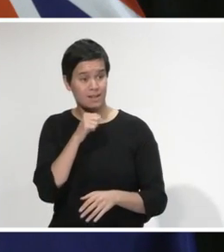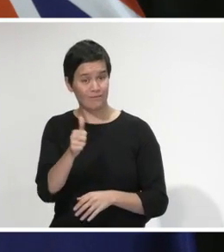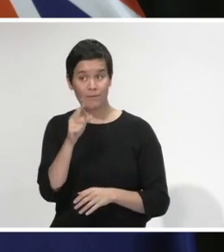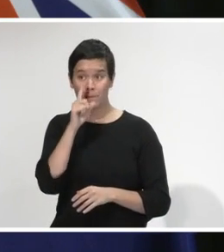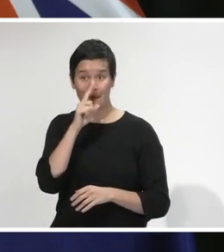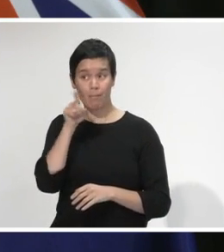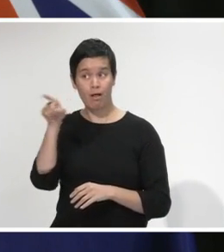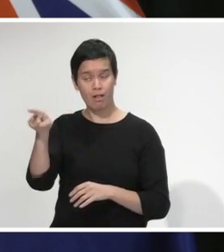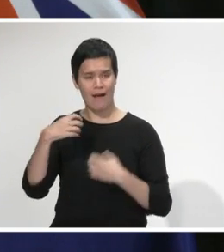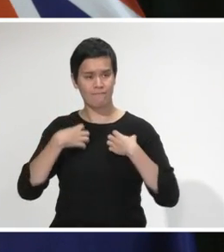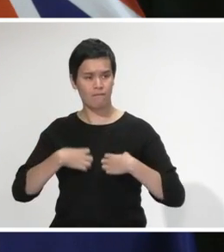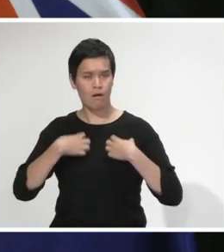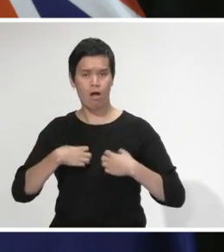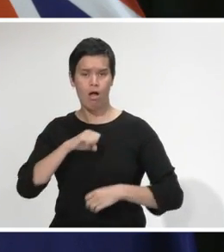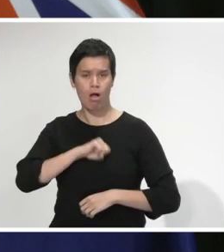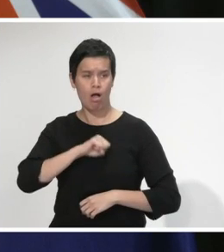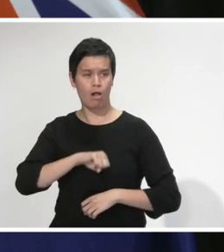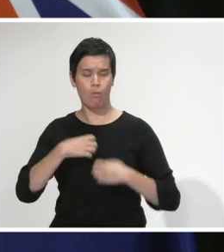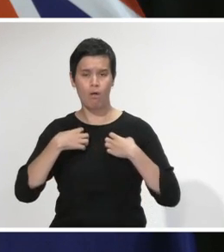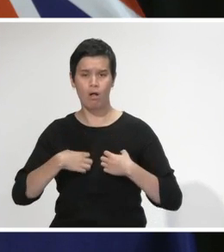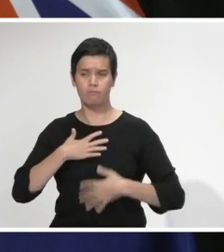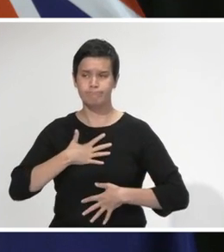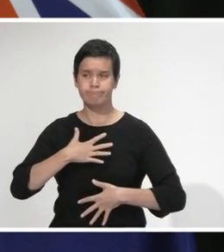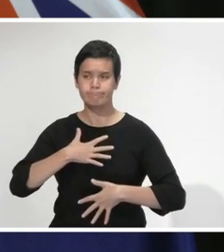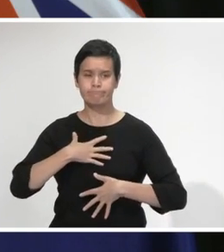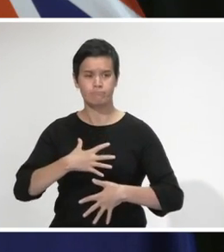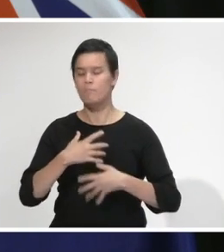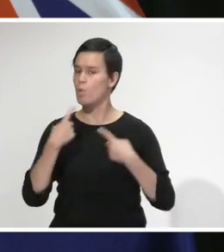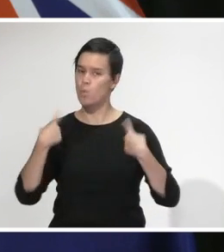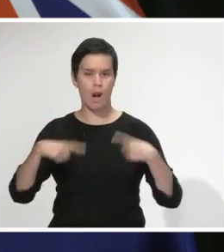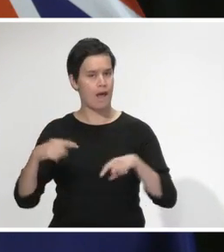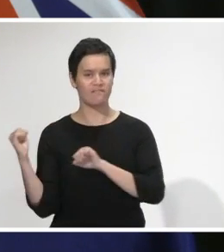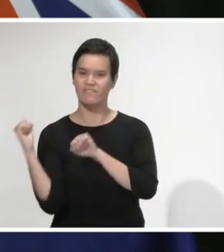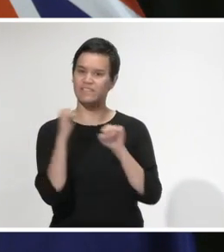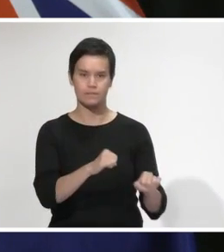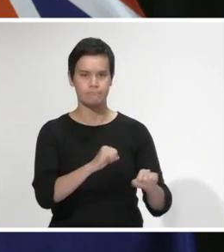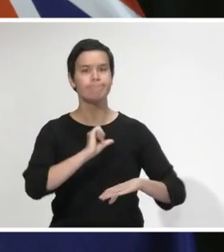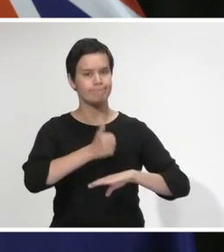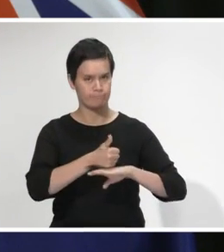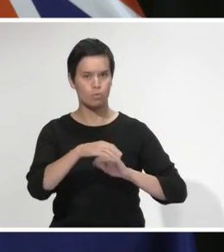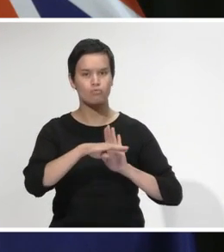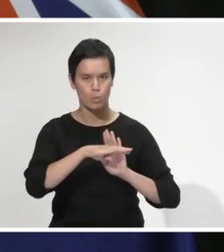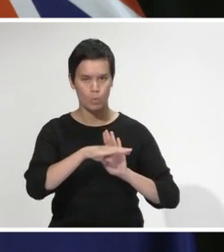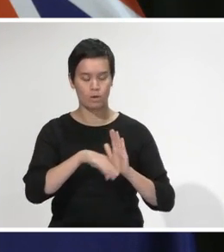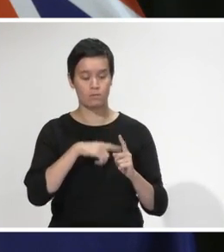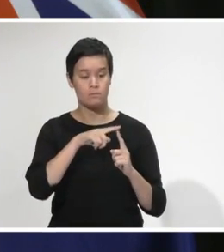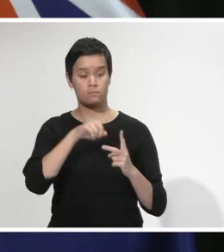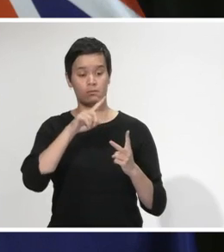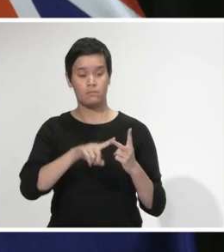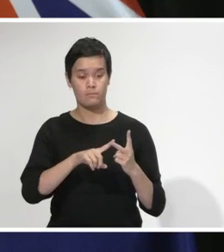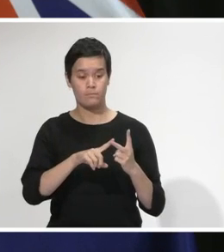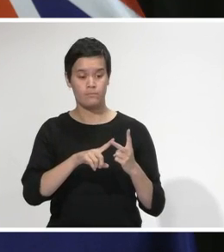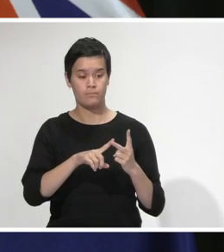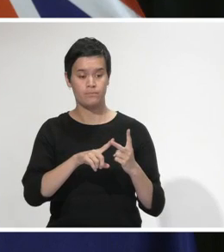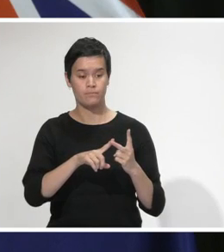any respiratory symptoms at all. They put in place visitor policies with no visiting policies much